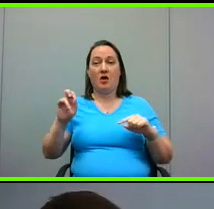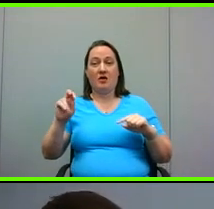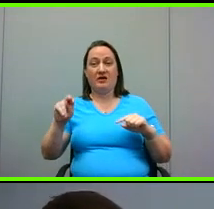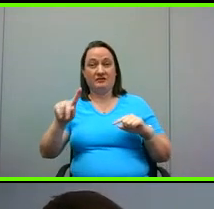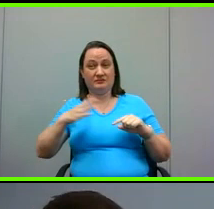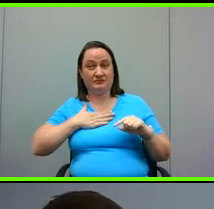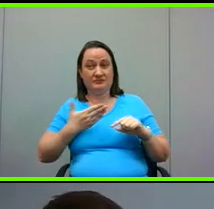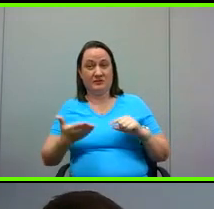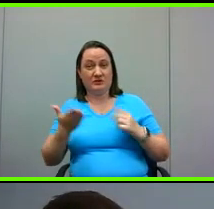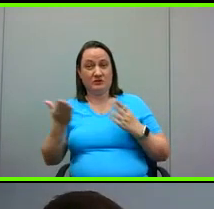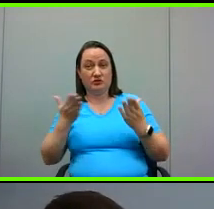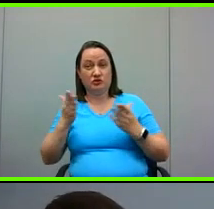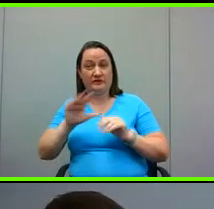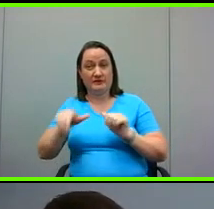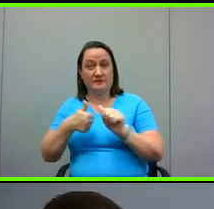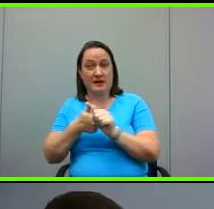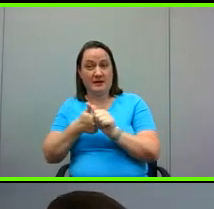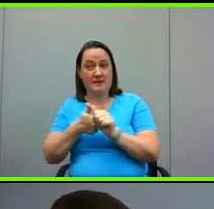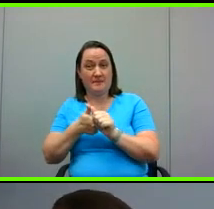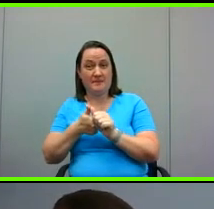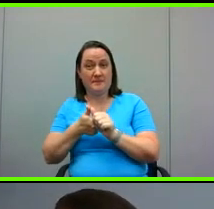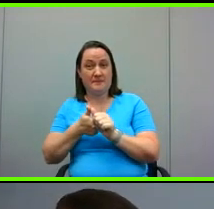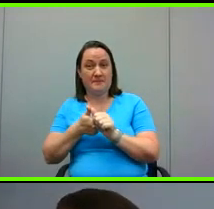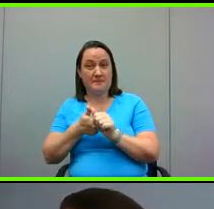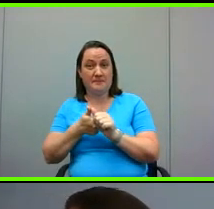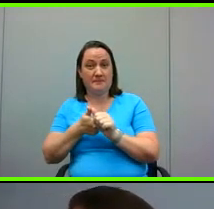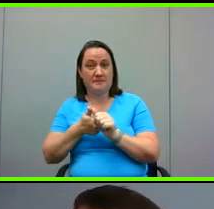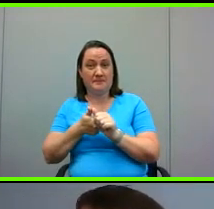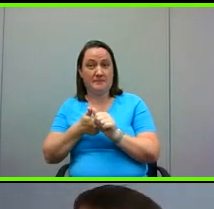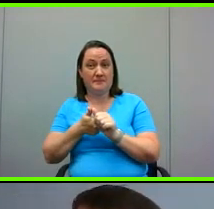you're willing to serve as backup,